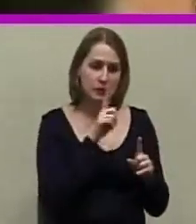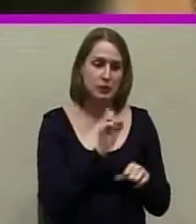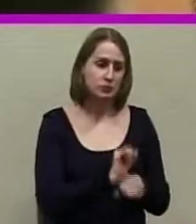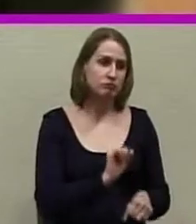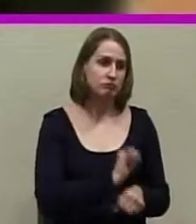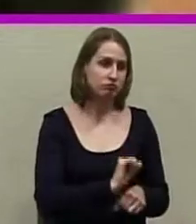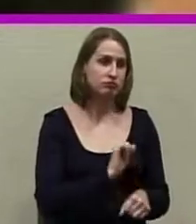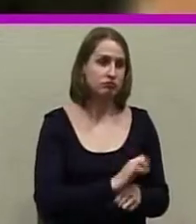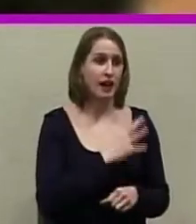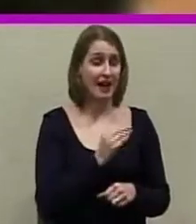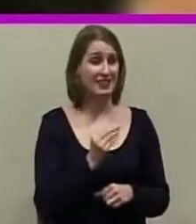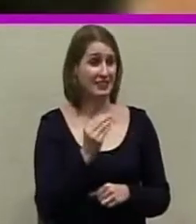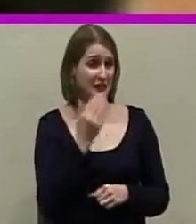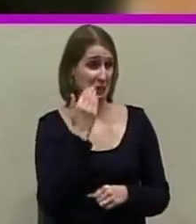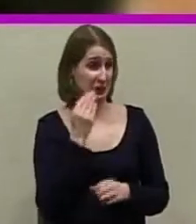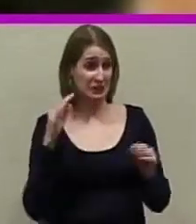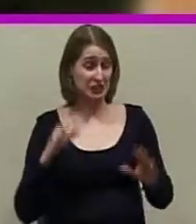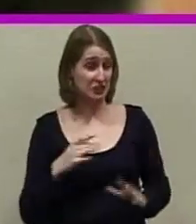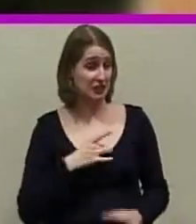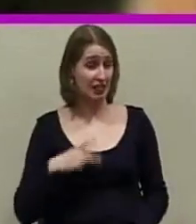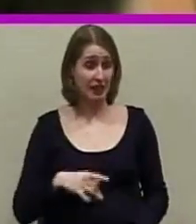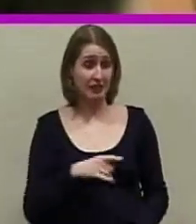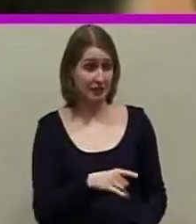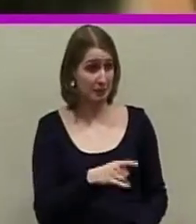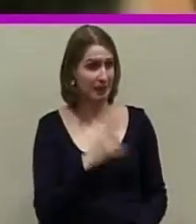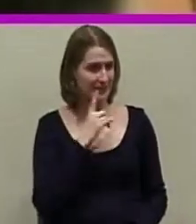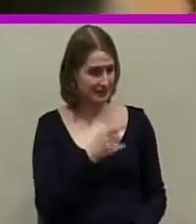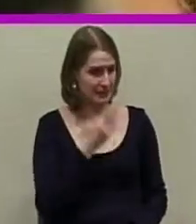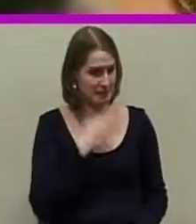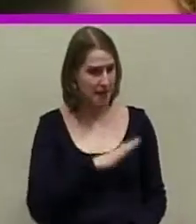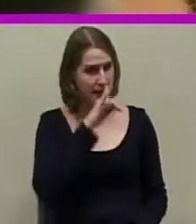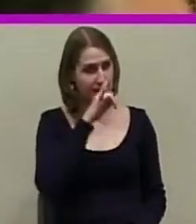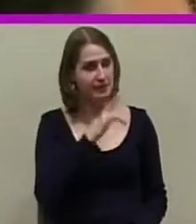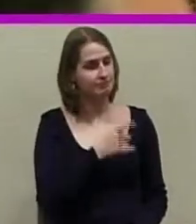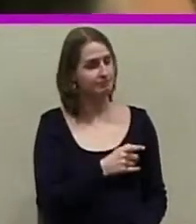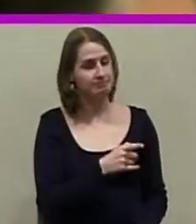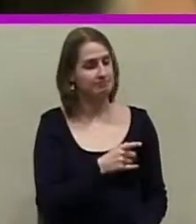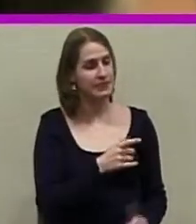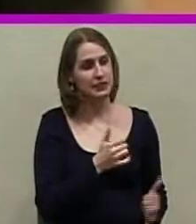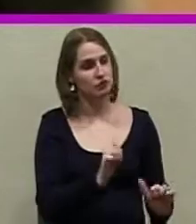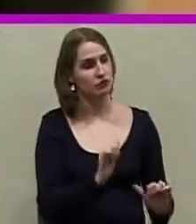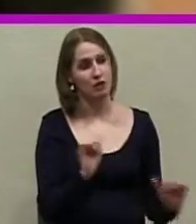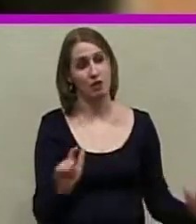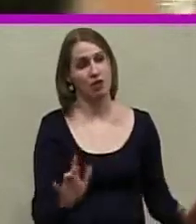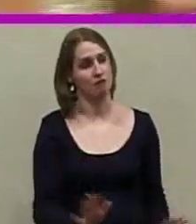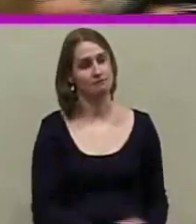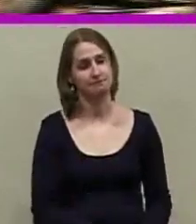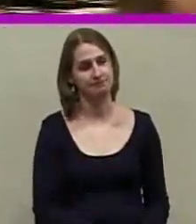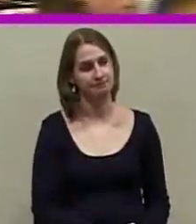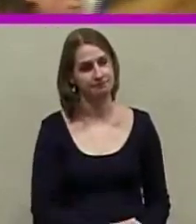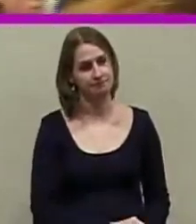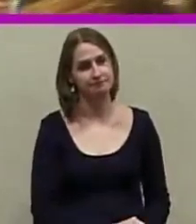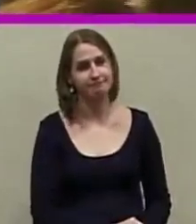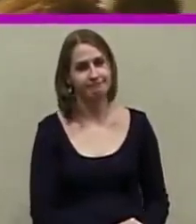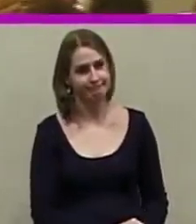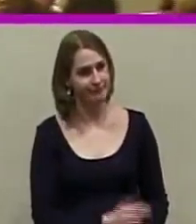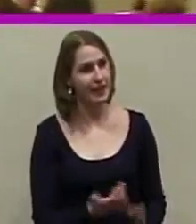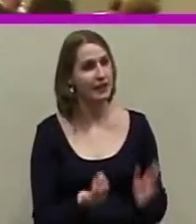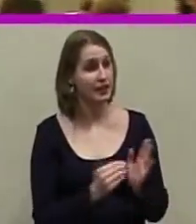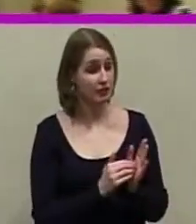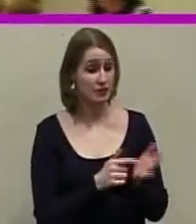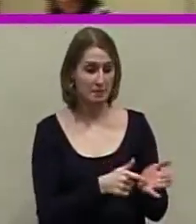knows the teacher does not like him and thinks that he's a bad kid, he doesn't try at all. Yeah. And again, there's a mandate that